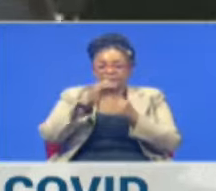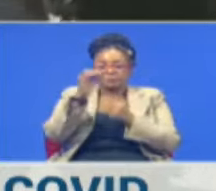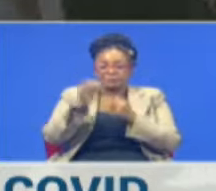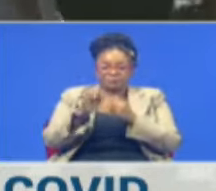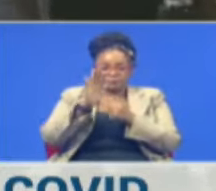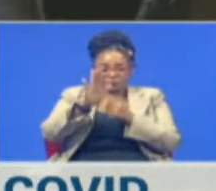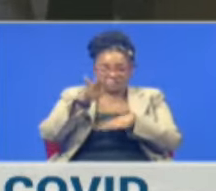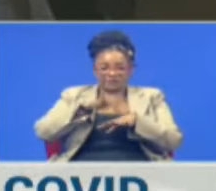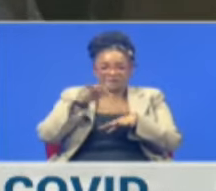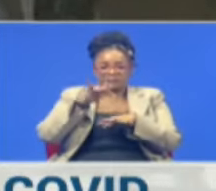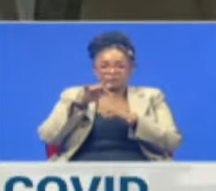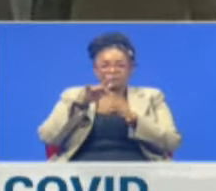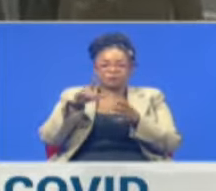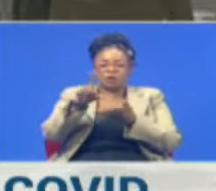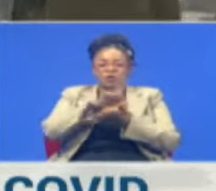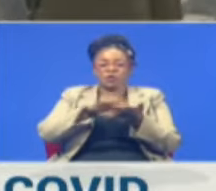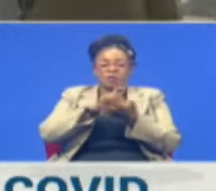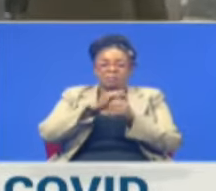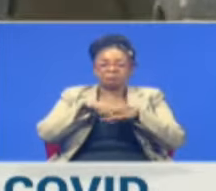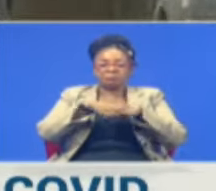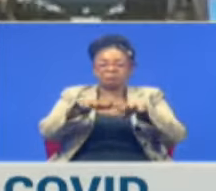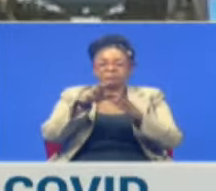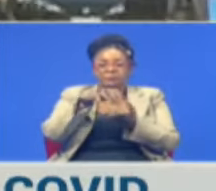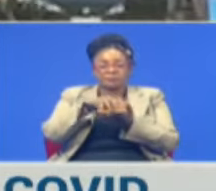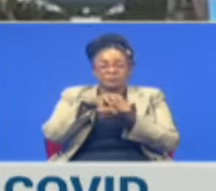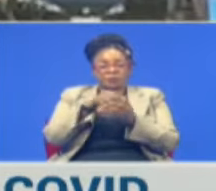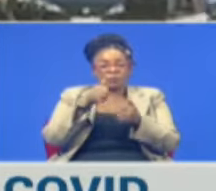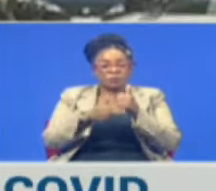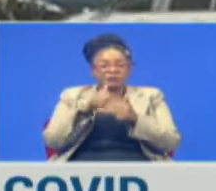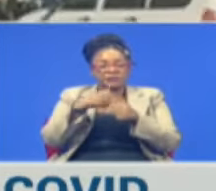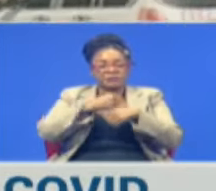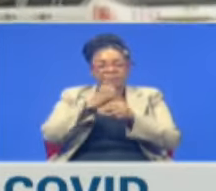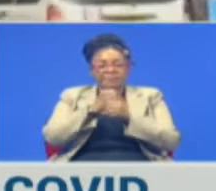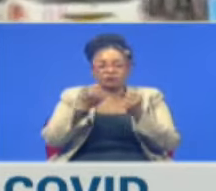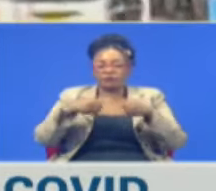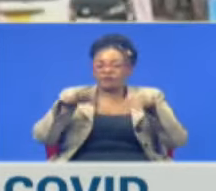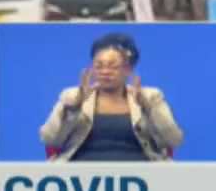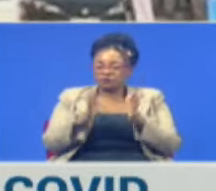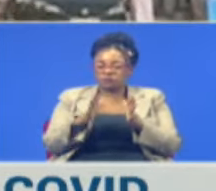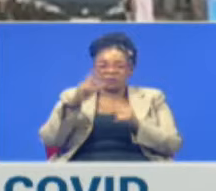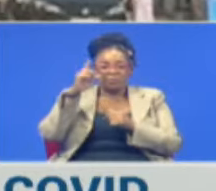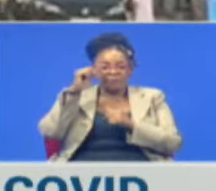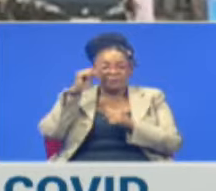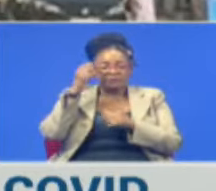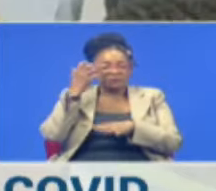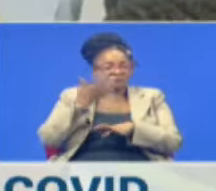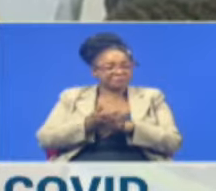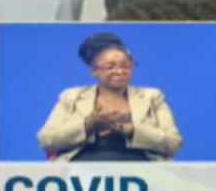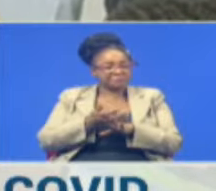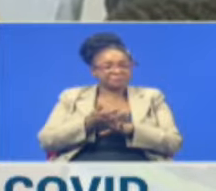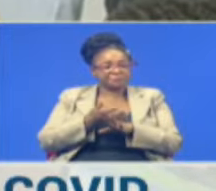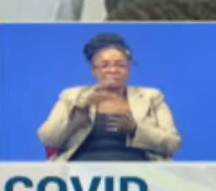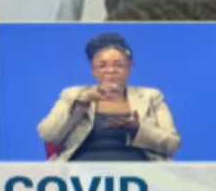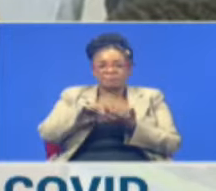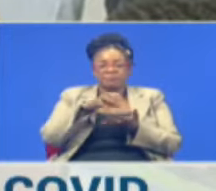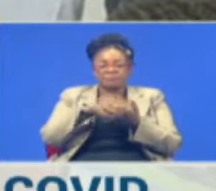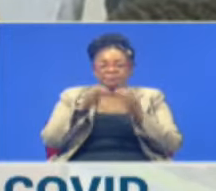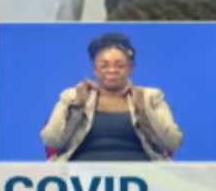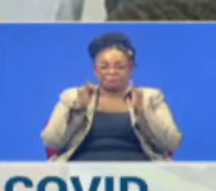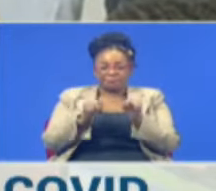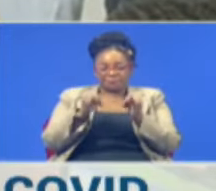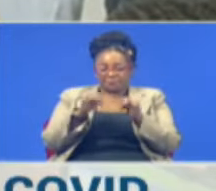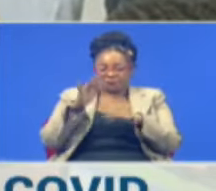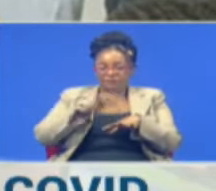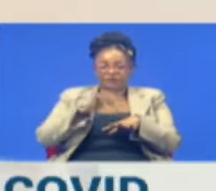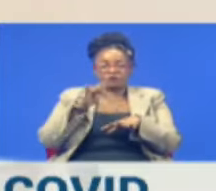are local transmissions, a situation that has health officials in Mombasa on the edge. Cases of new infections are on the